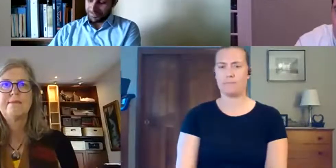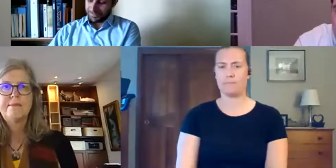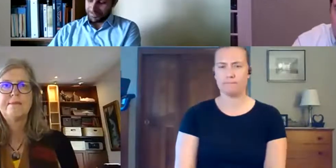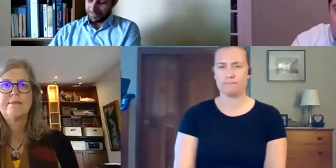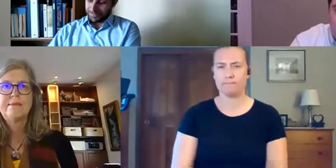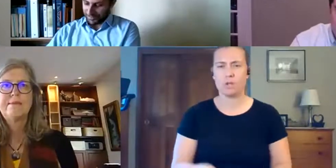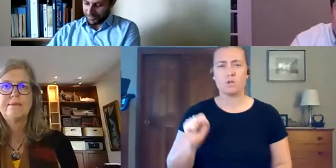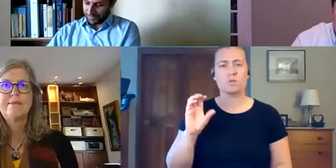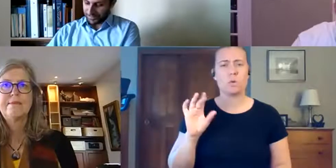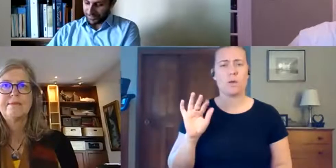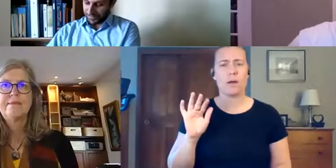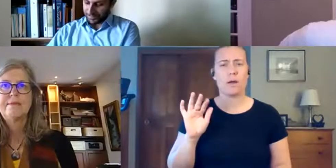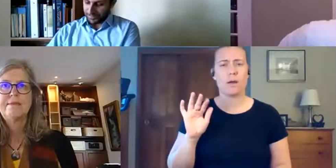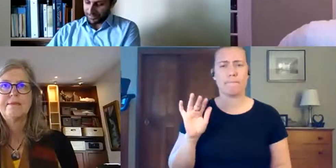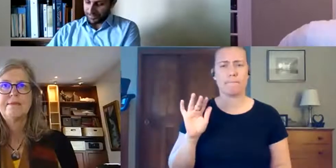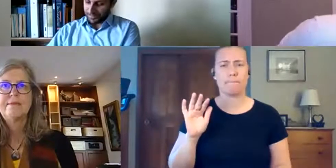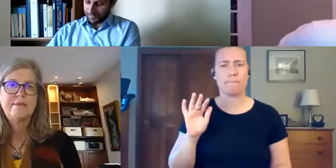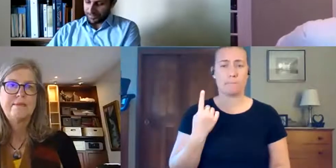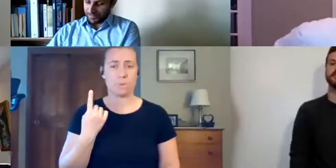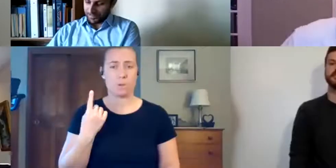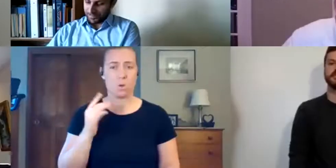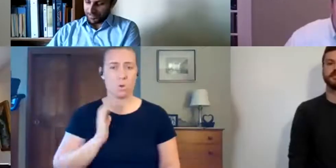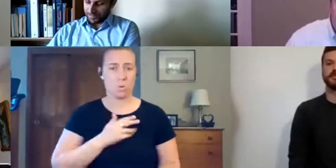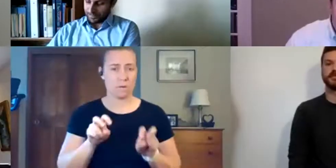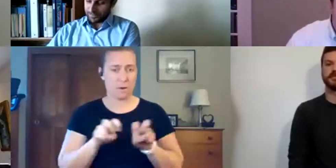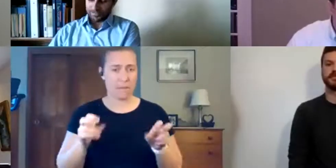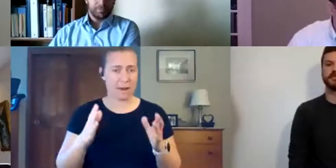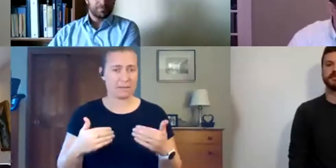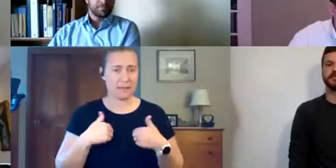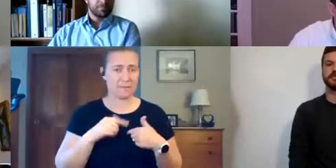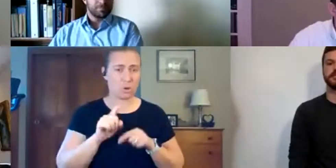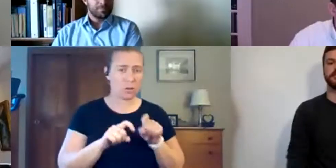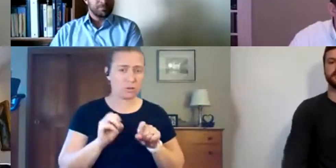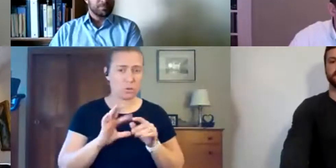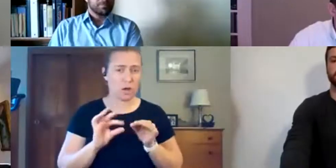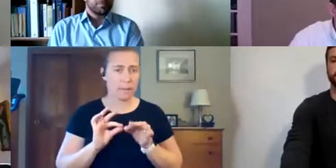So did one of our panelists have a question or comment?